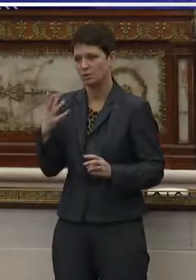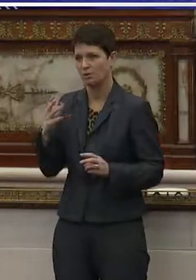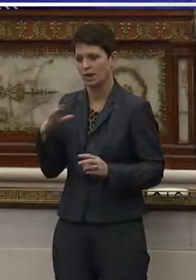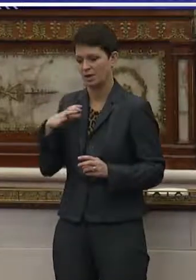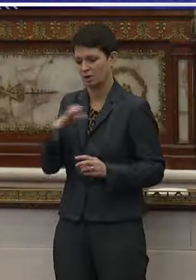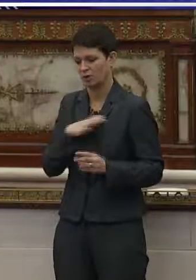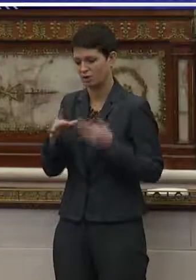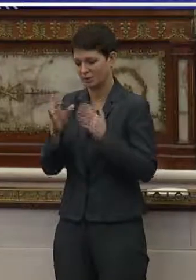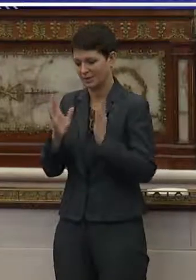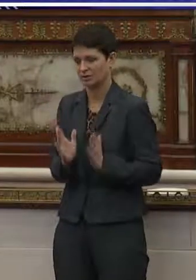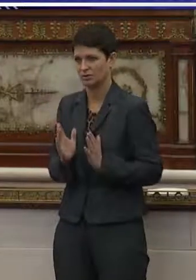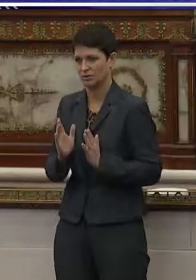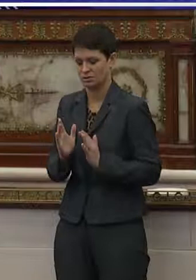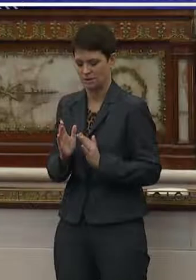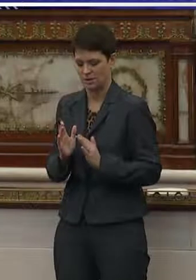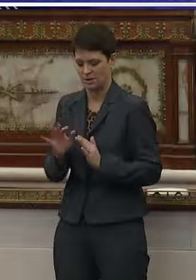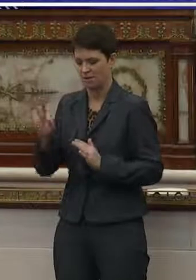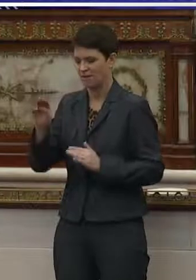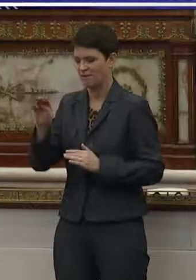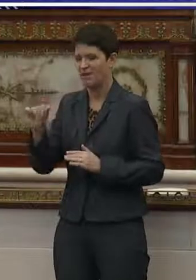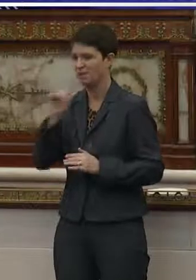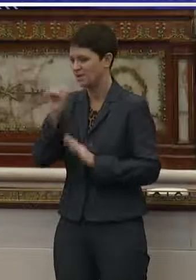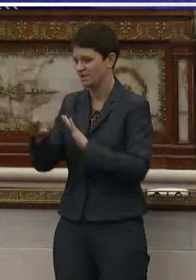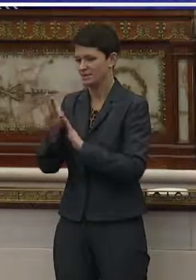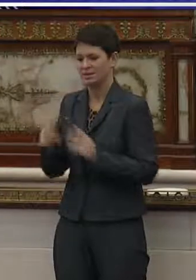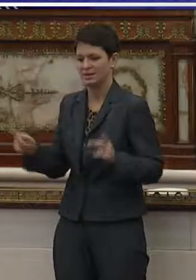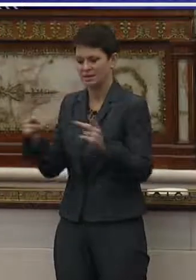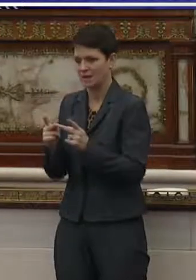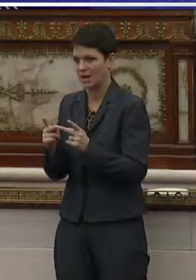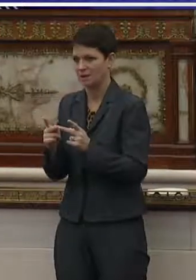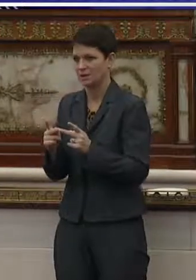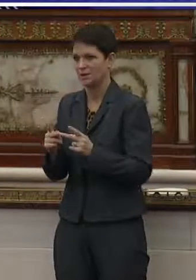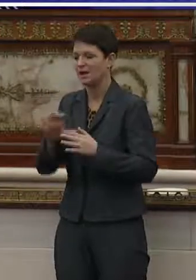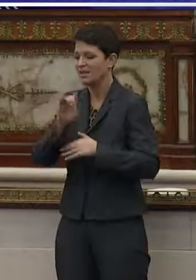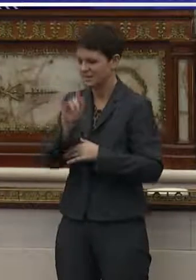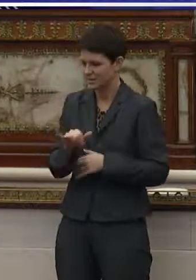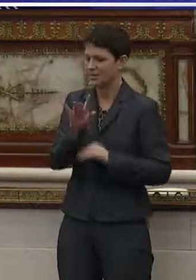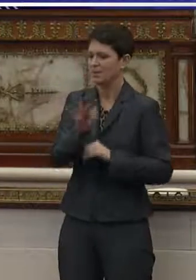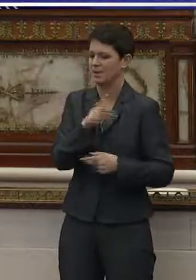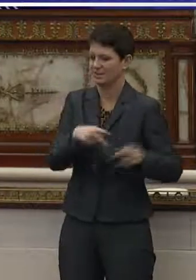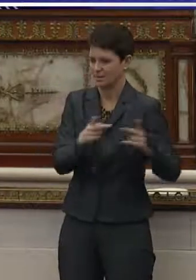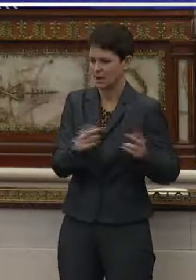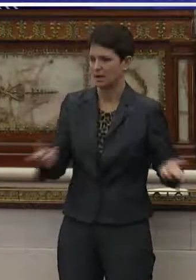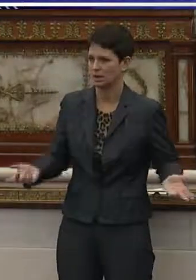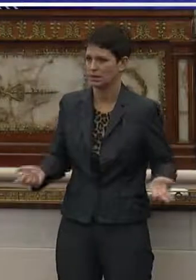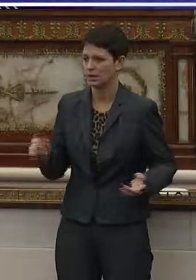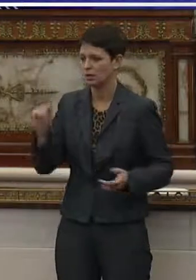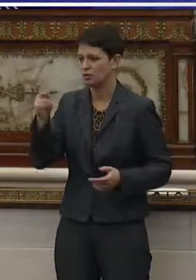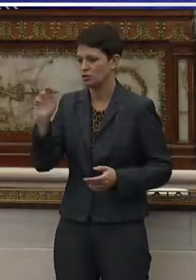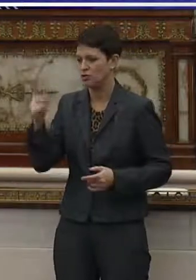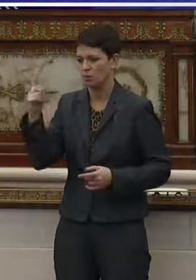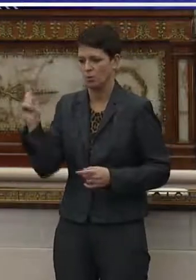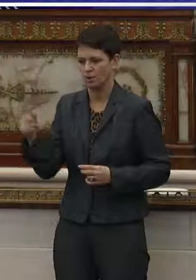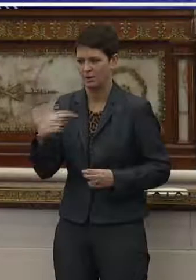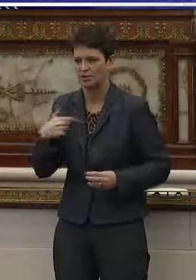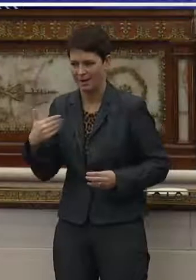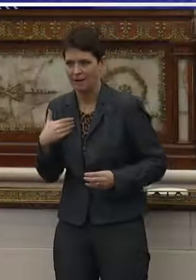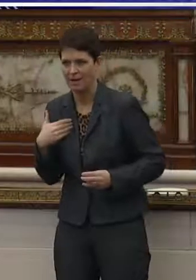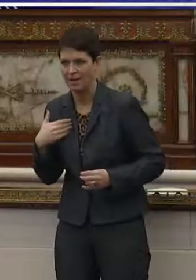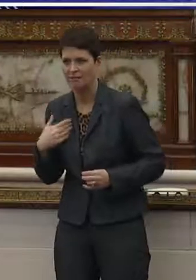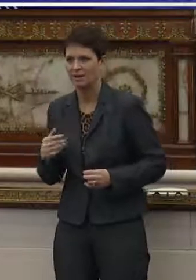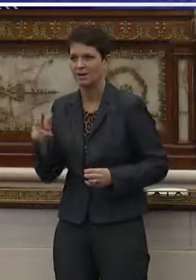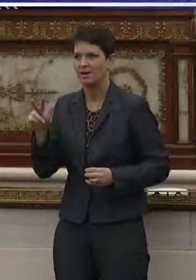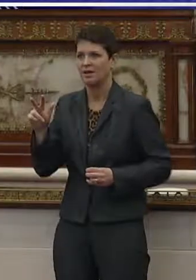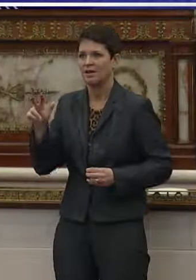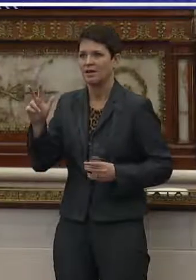congressional leaders that FEMA doesn't really pick the site. The sites are picked by cities. And I guess, Tumar, one of my questions would be, if 30